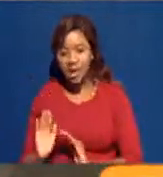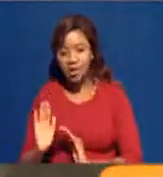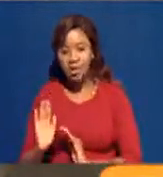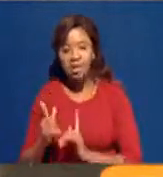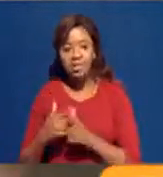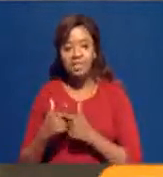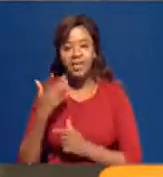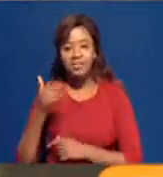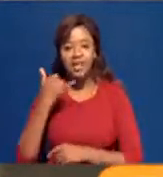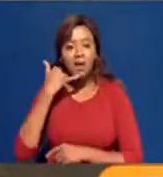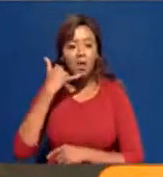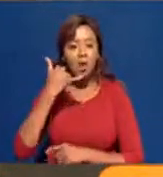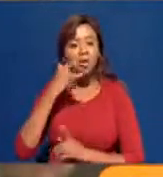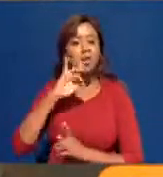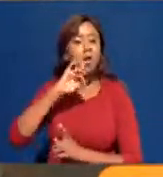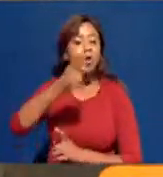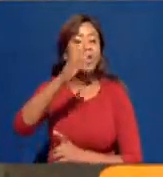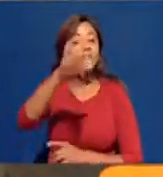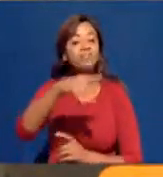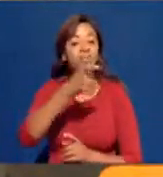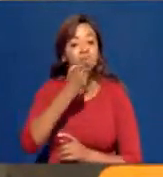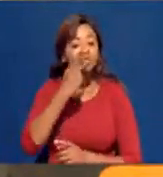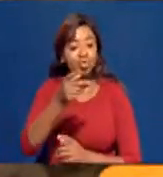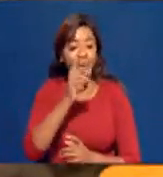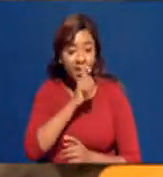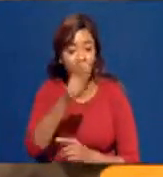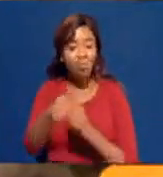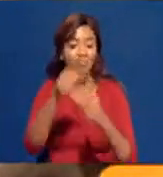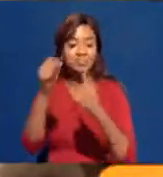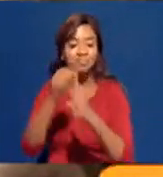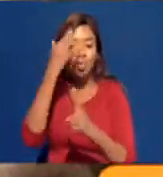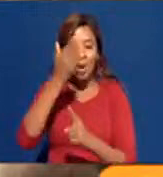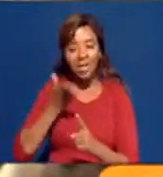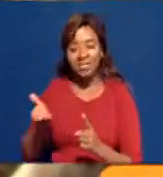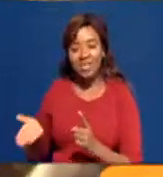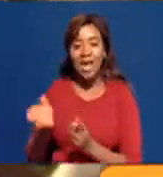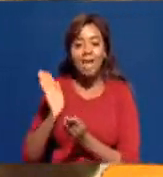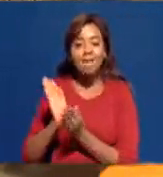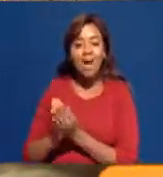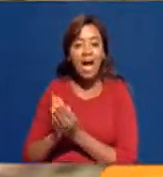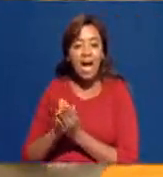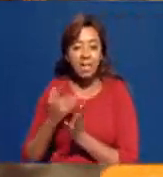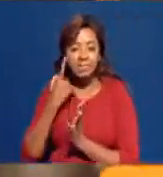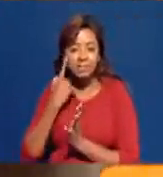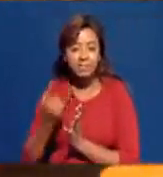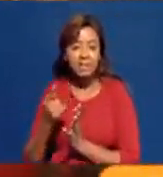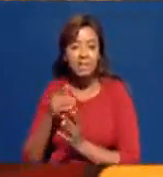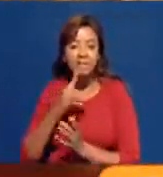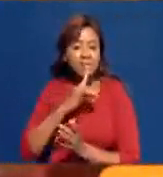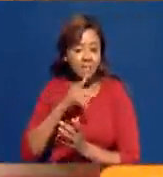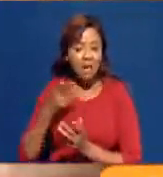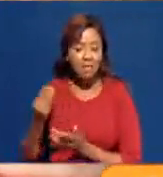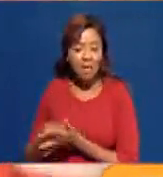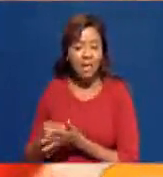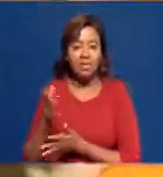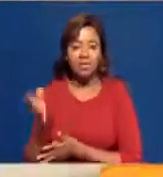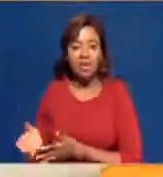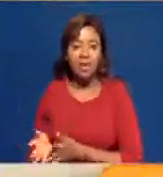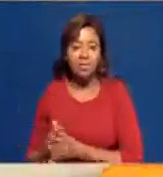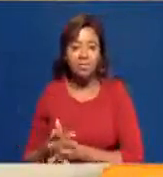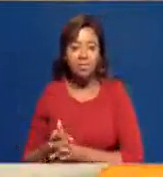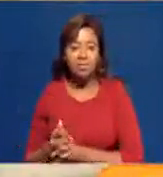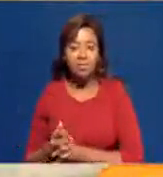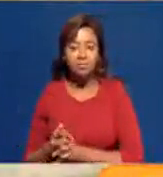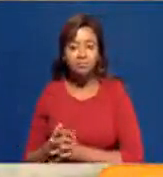ordered her farm workers to slaughter the 200 broilers and pack them ready for collection by Susan Kamau.